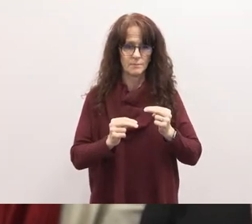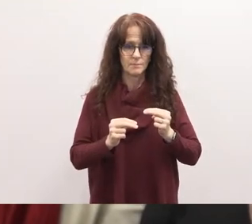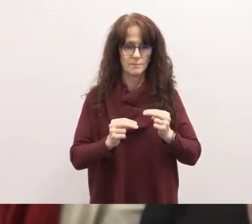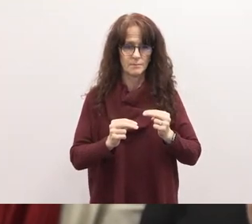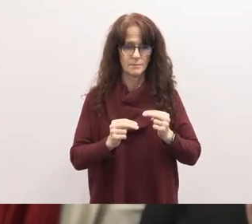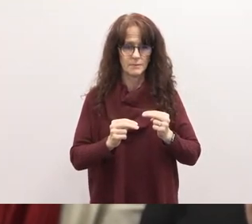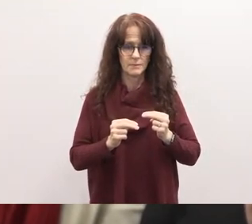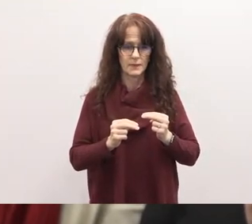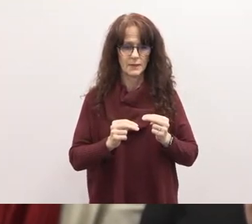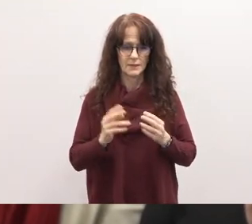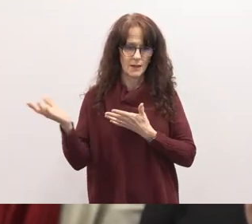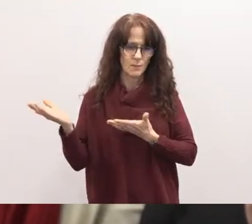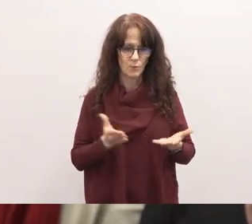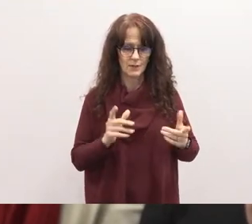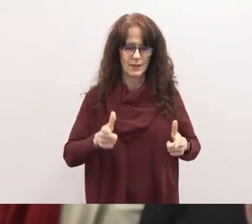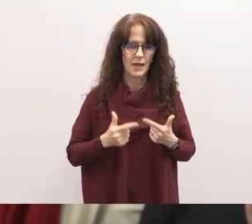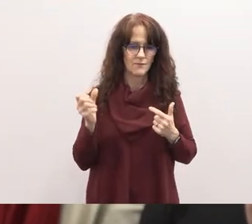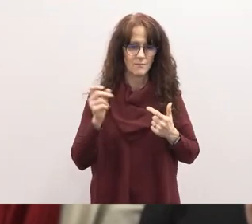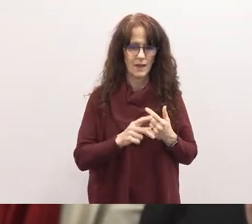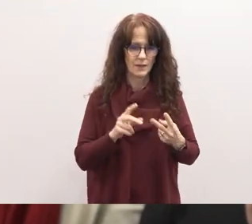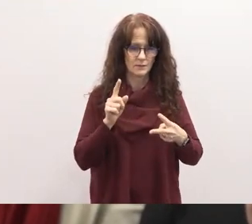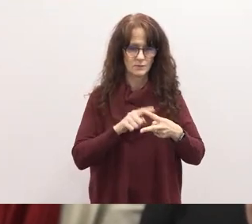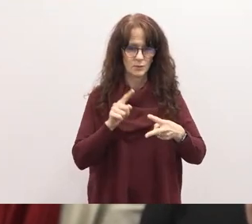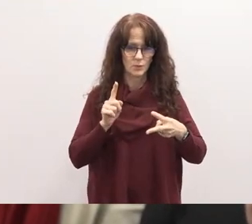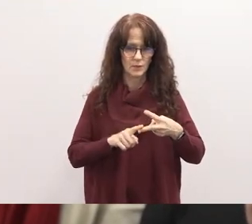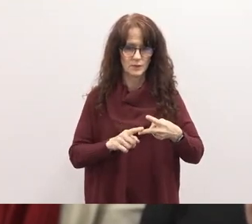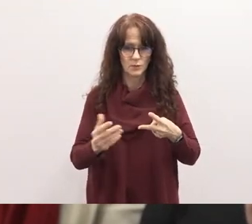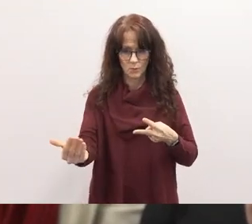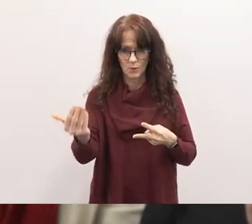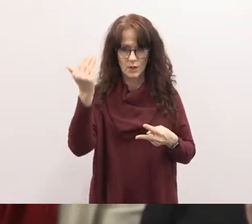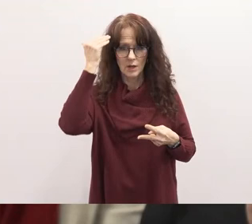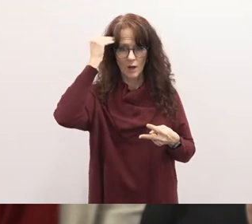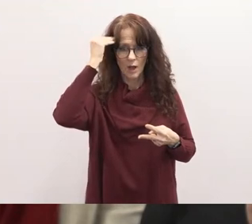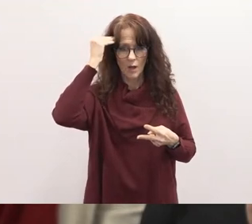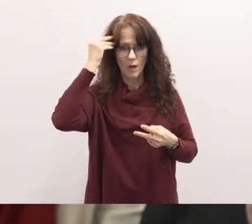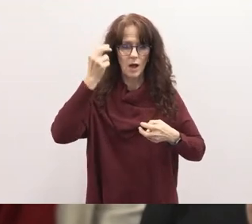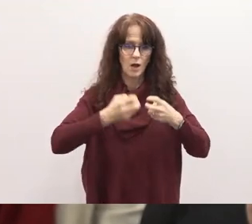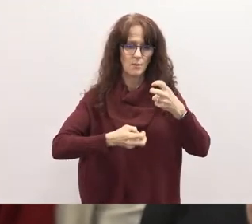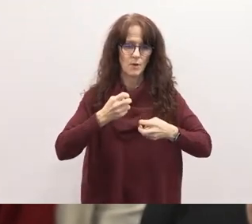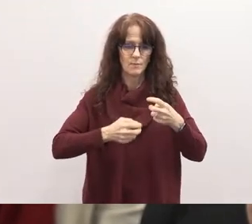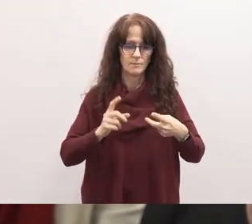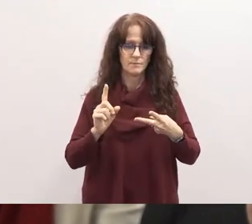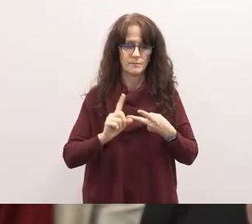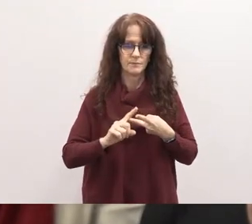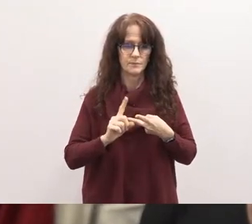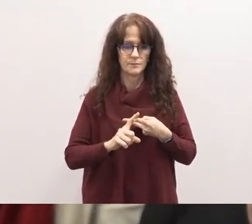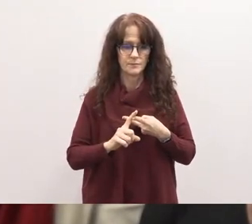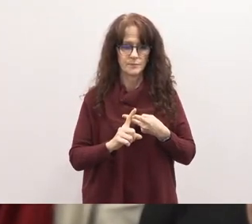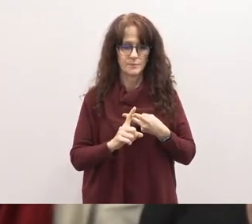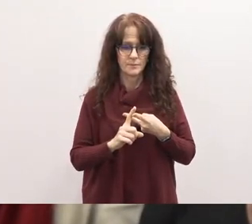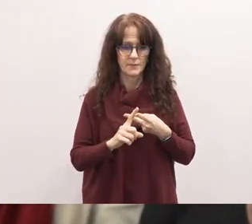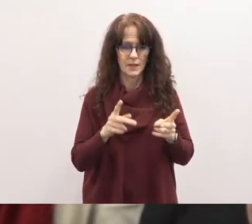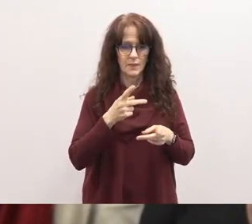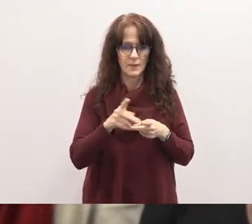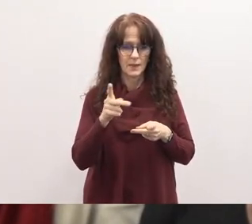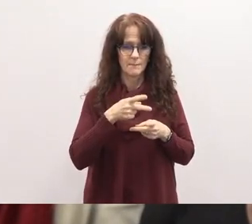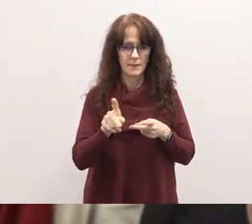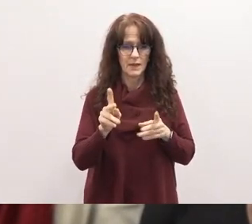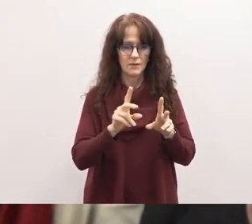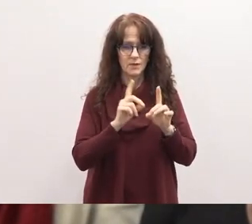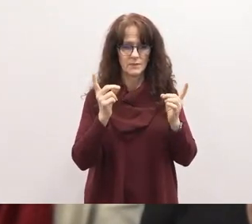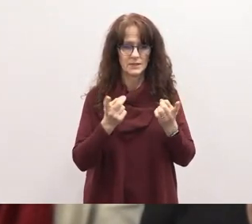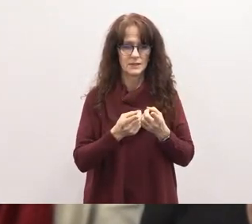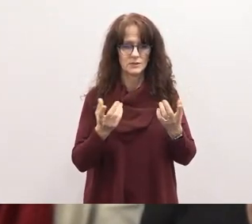life back into them. There are two things that we all know are a problem. One is the pay offer from the